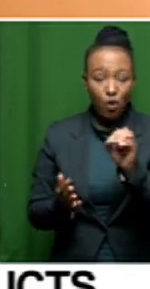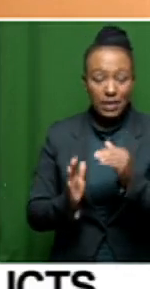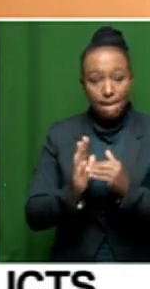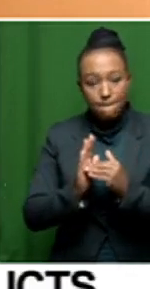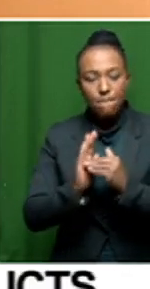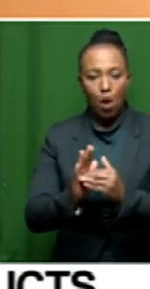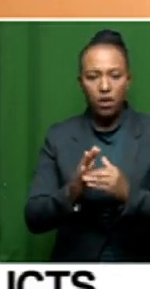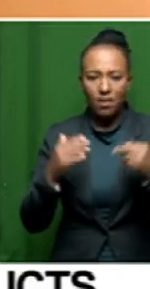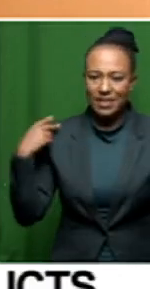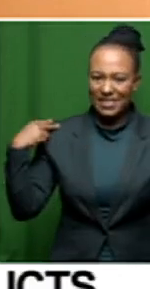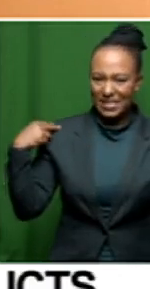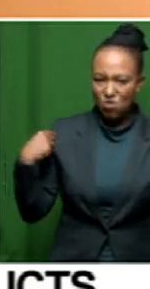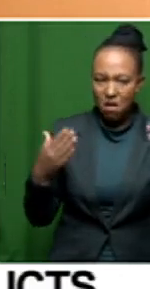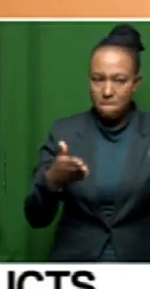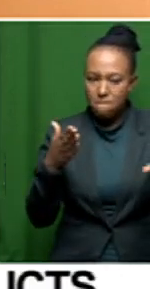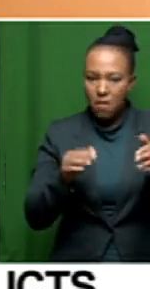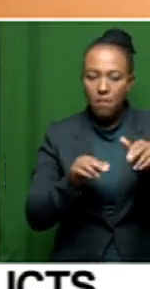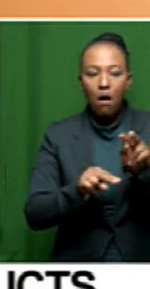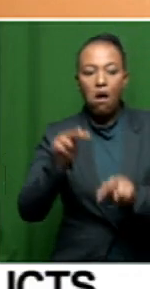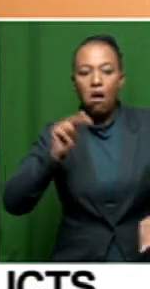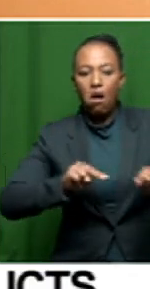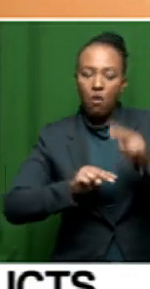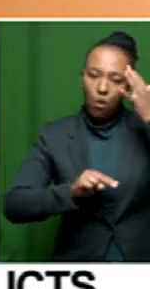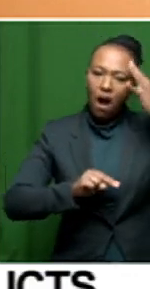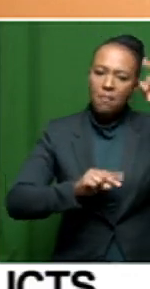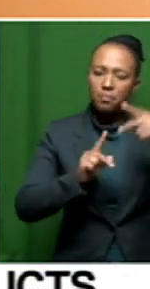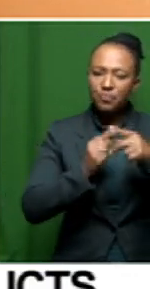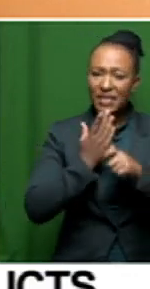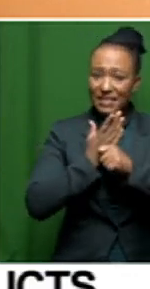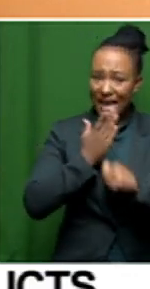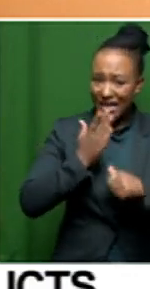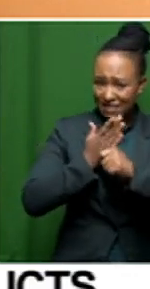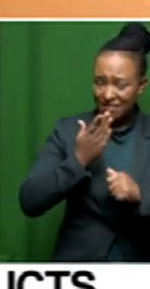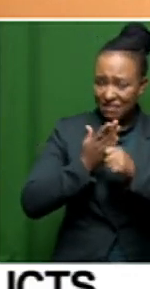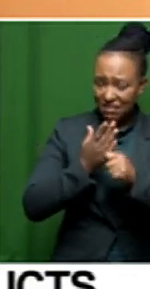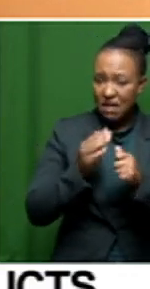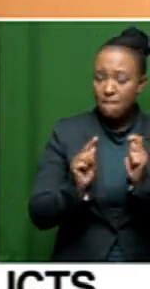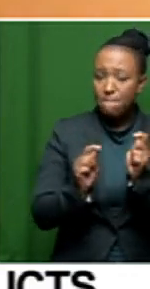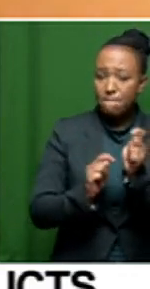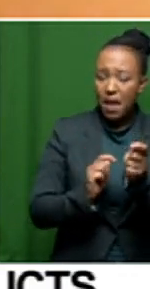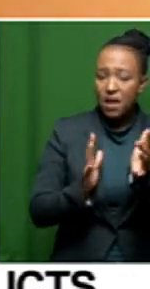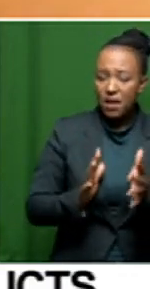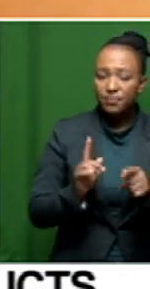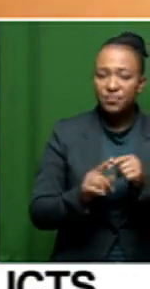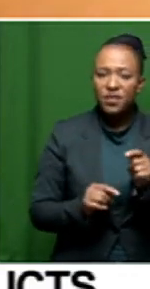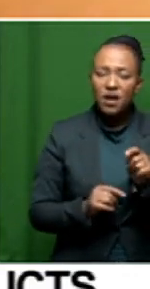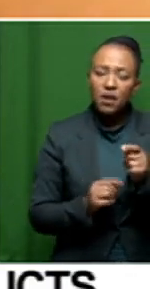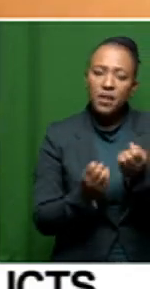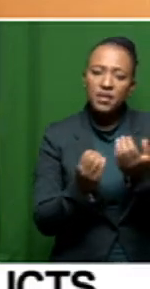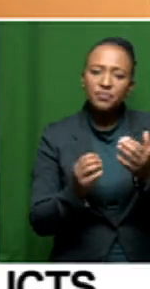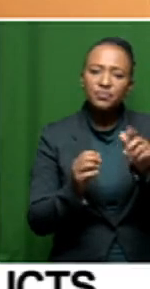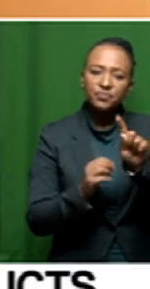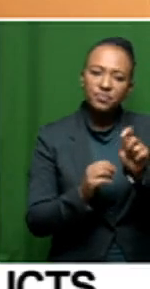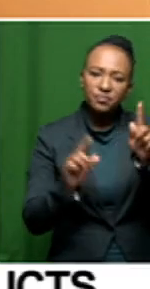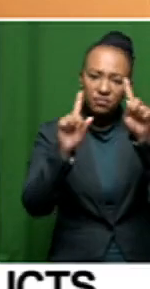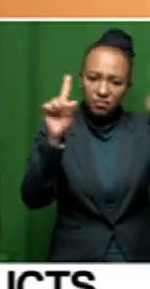million rand to government and the taxpayers of this country. 6 plasma TV screens were